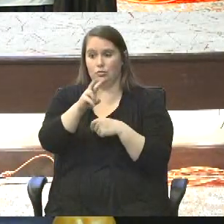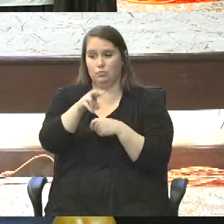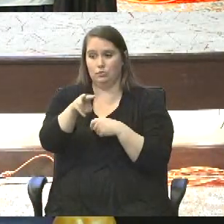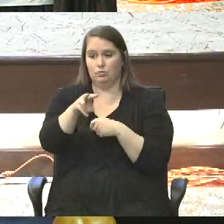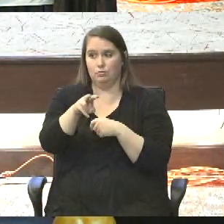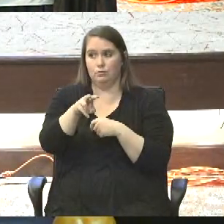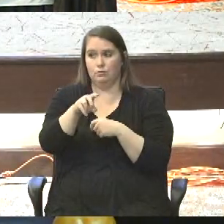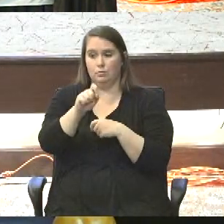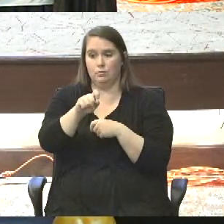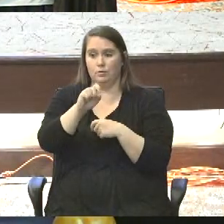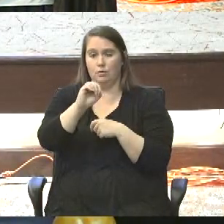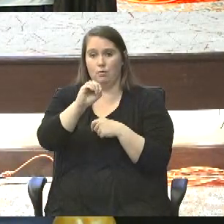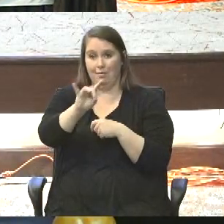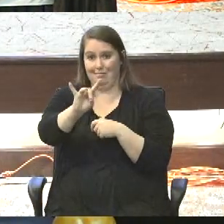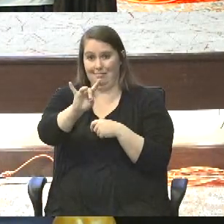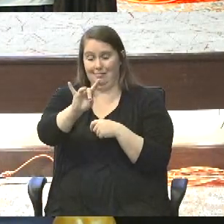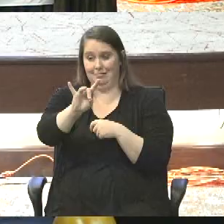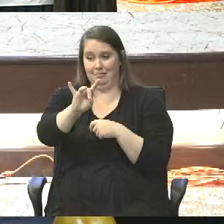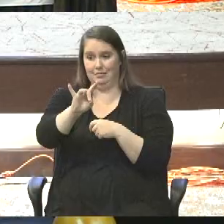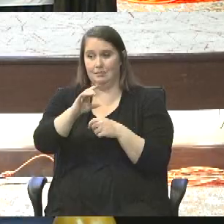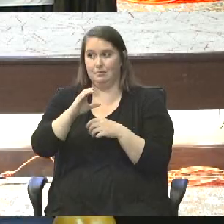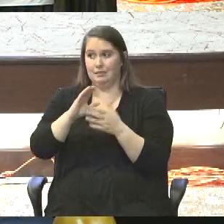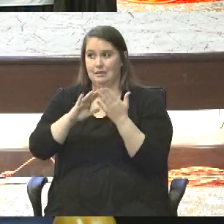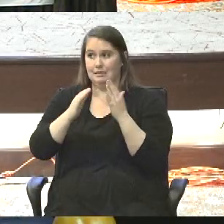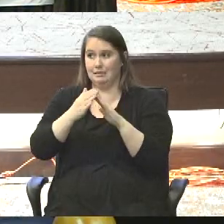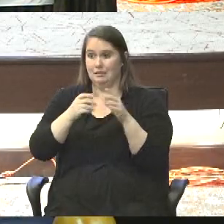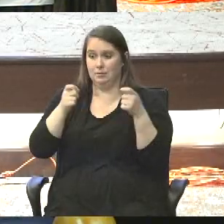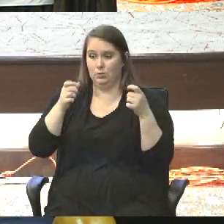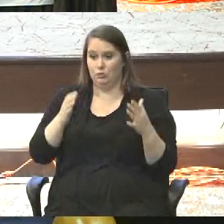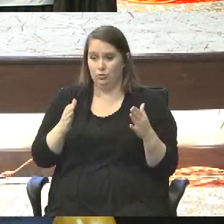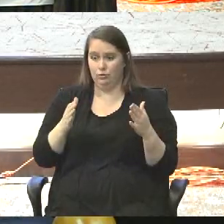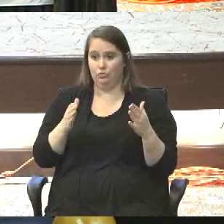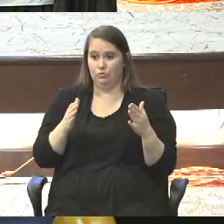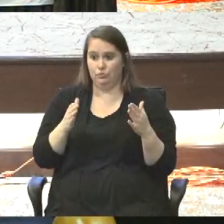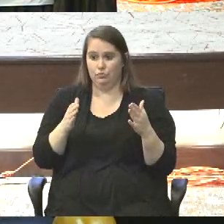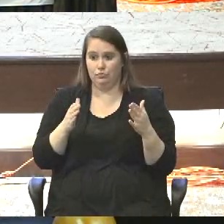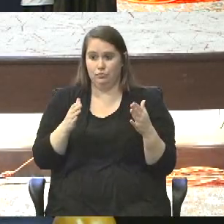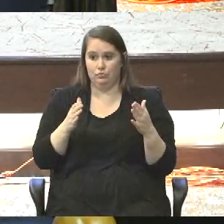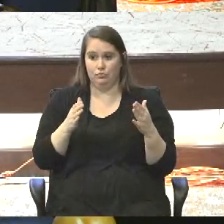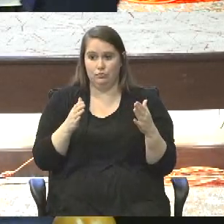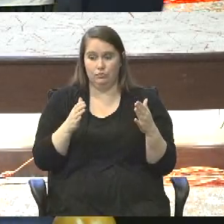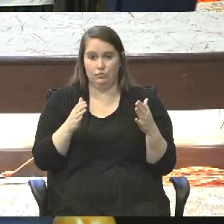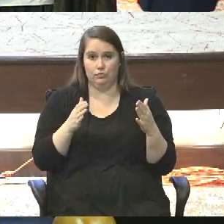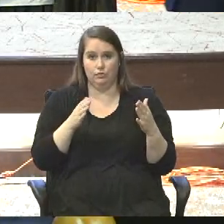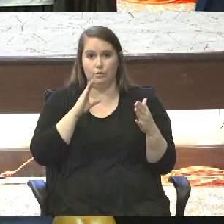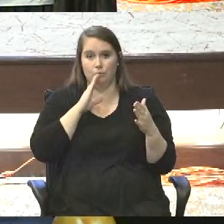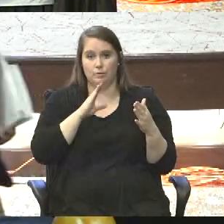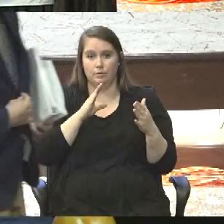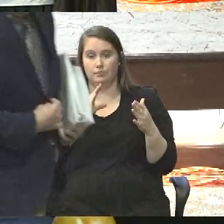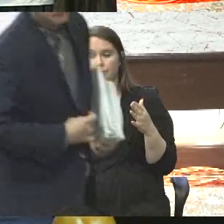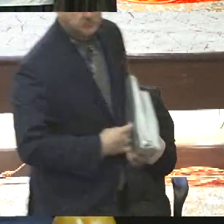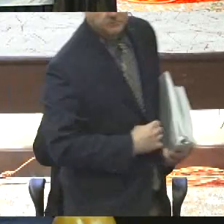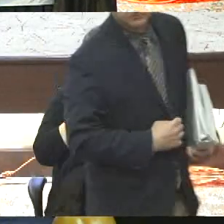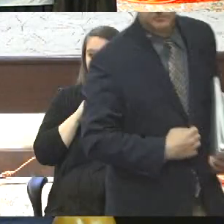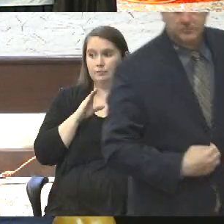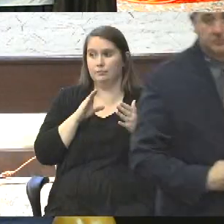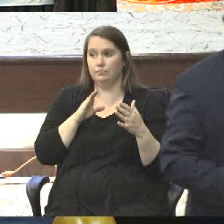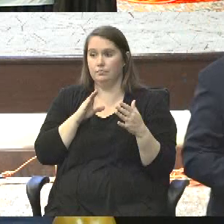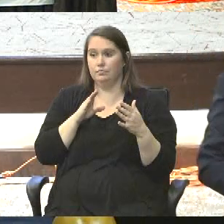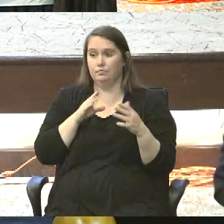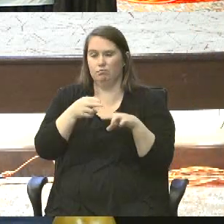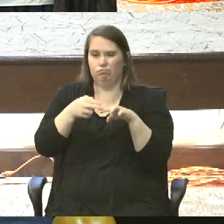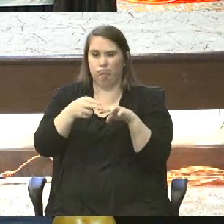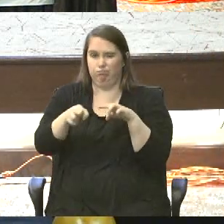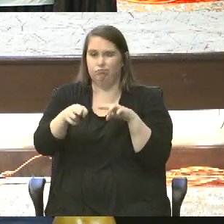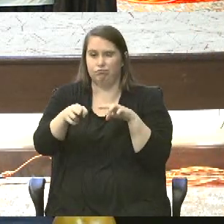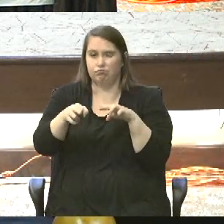2025-008. City Manager Ford, we're going to get this one in? We're going to do this one. We're going to get it squeezed in. We're going to